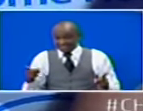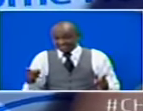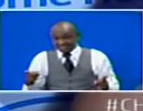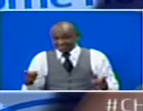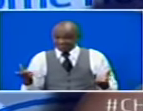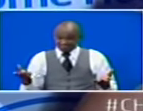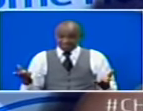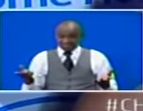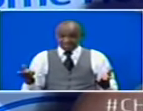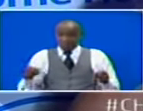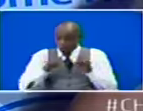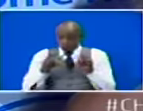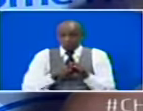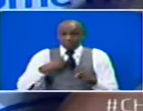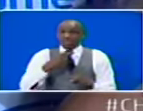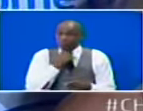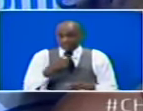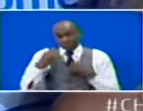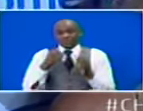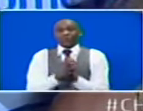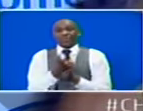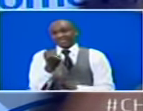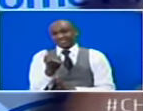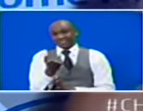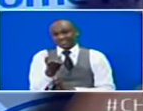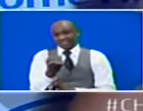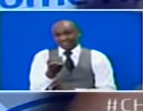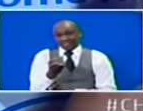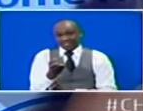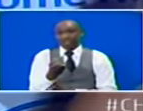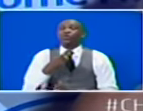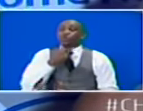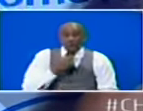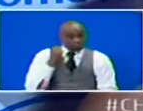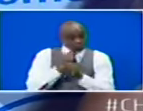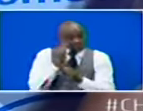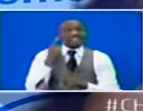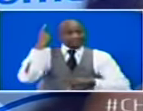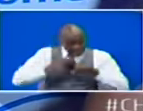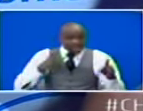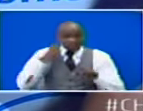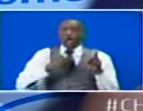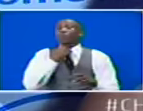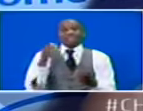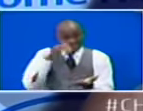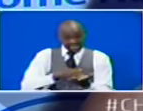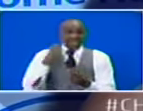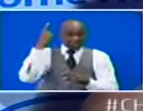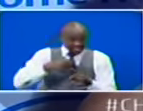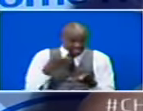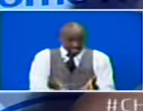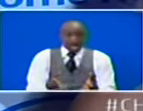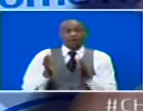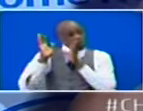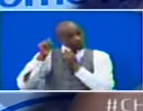But it's also an evening to be enjoyed. So it's something that we want to do yearly and